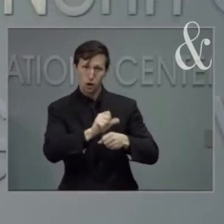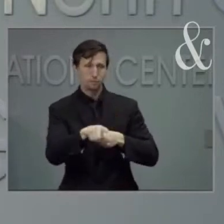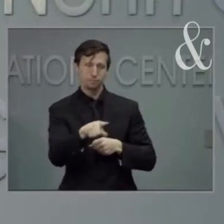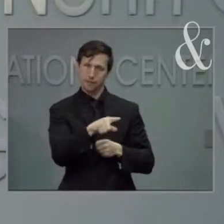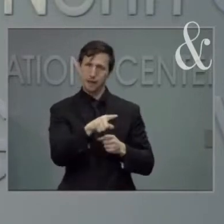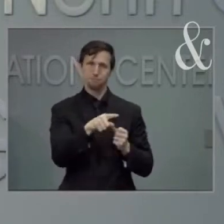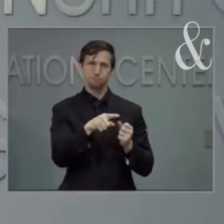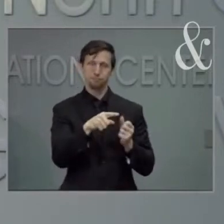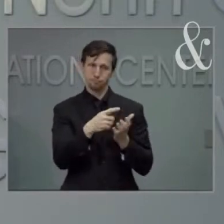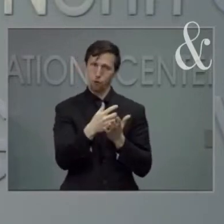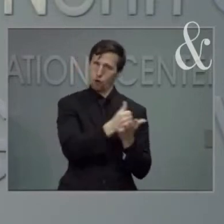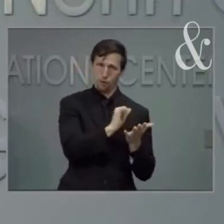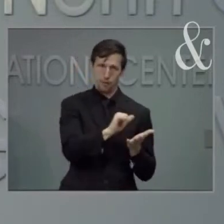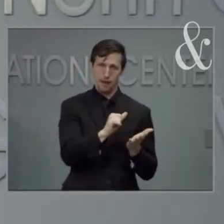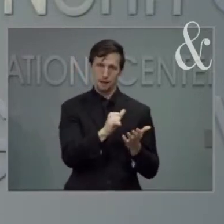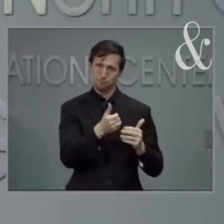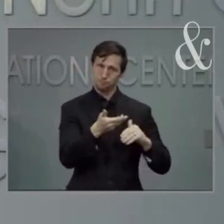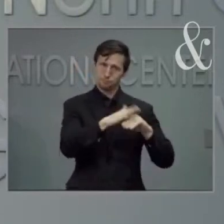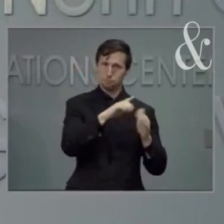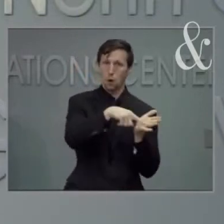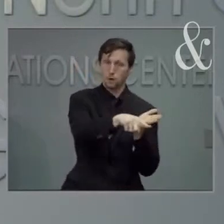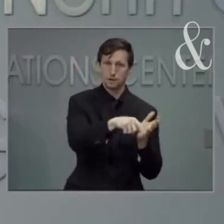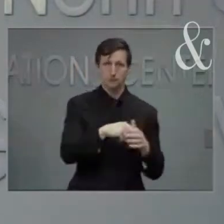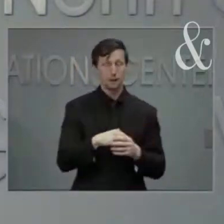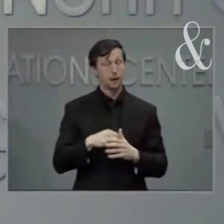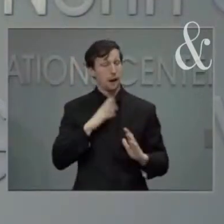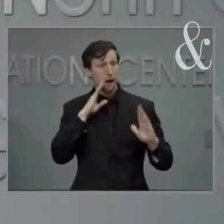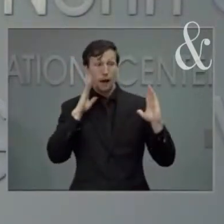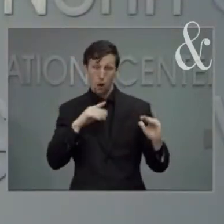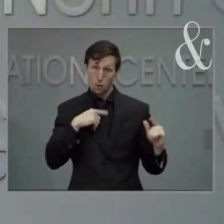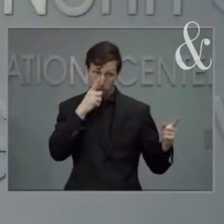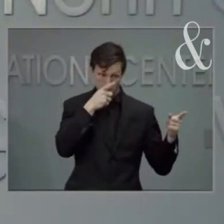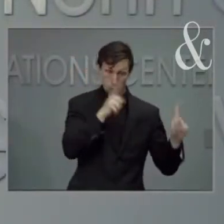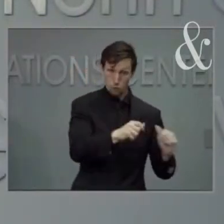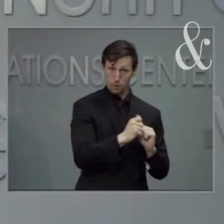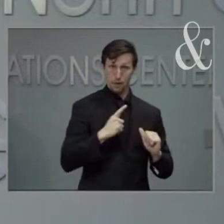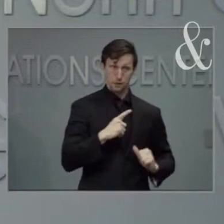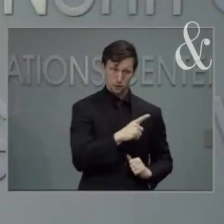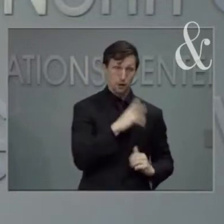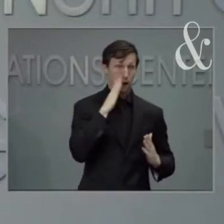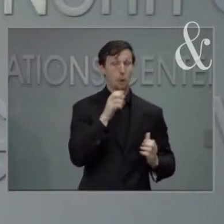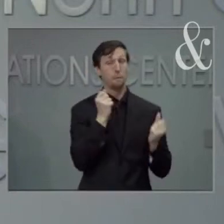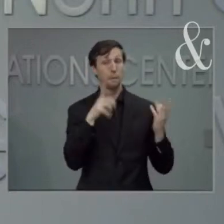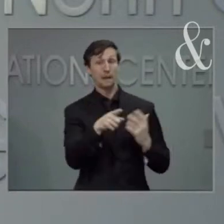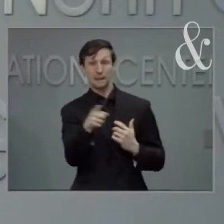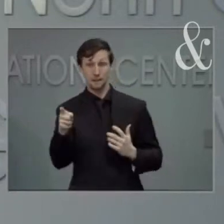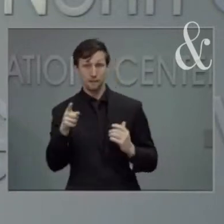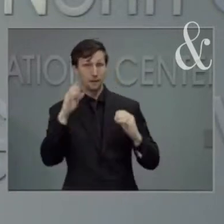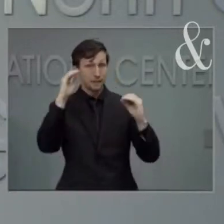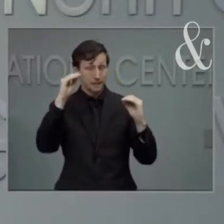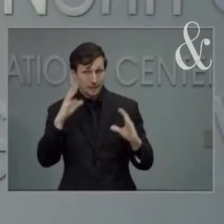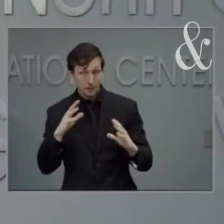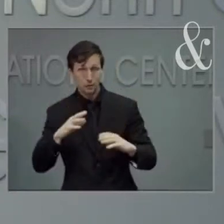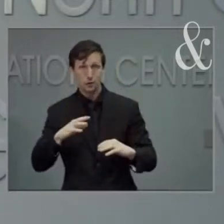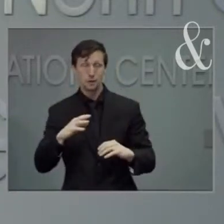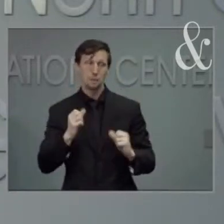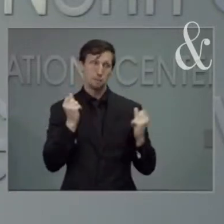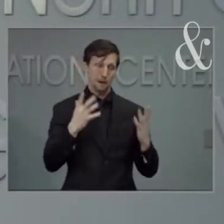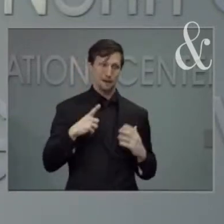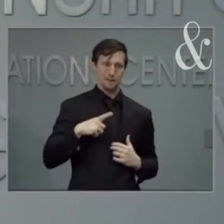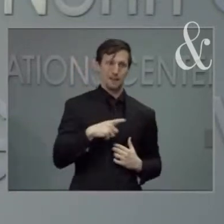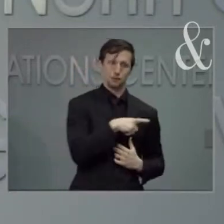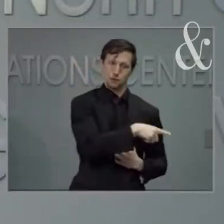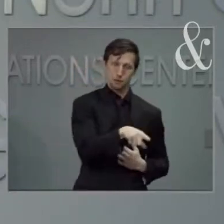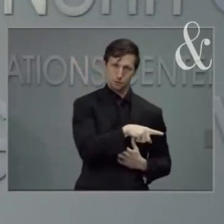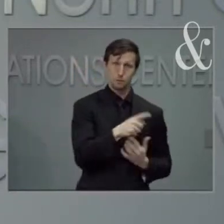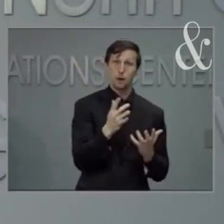emergency appropriation. And I hope we can work on that because I know that a lot of them want to help our educators. We had disputes